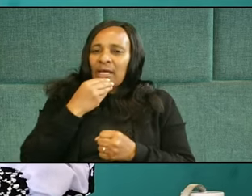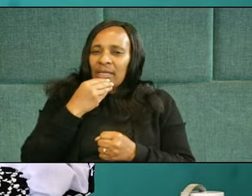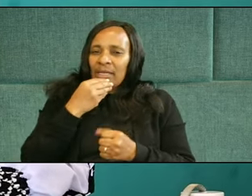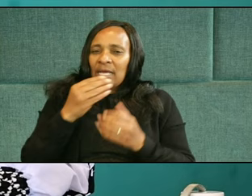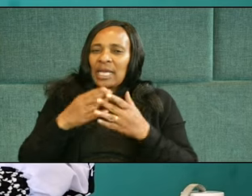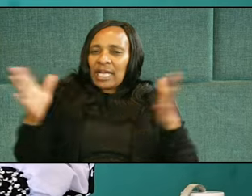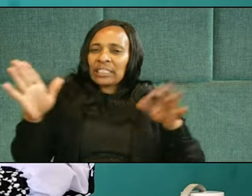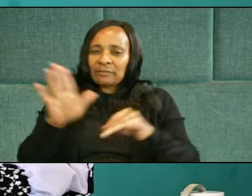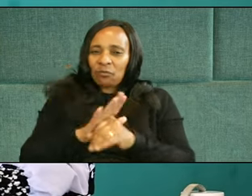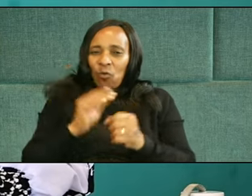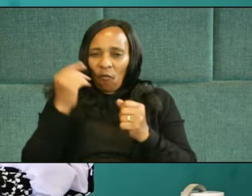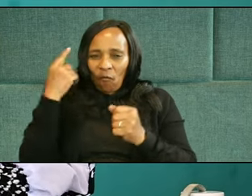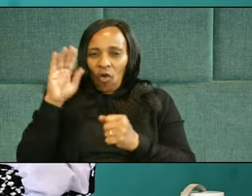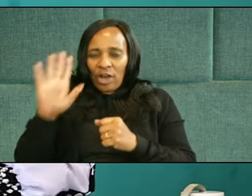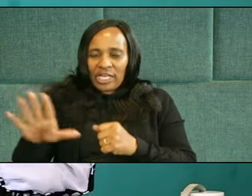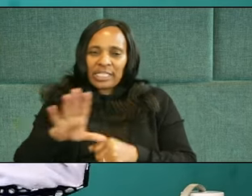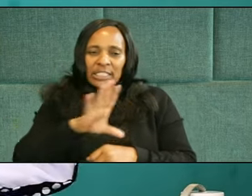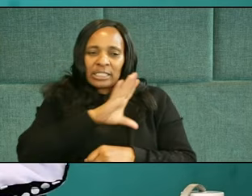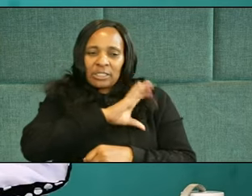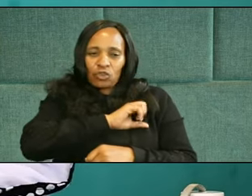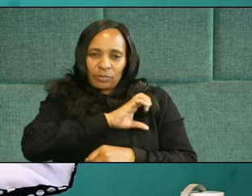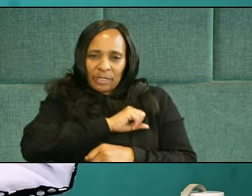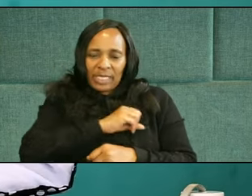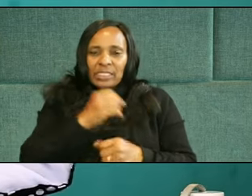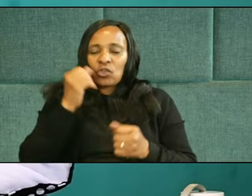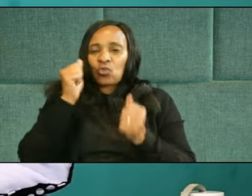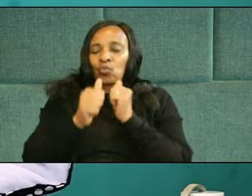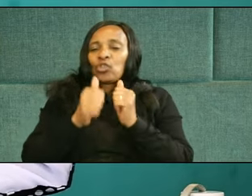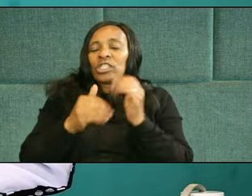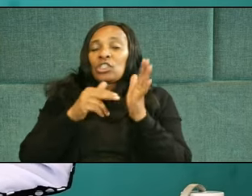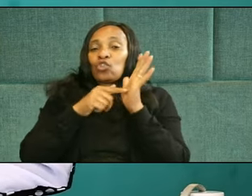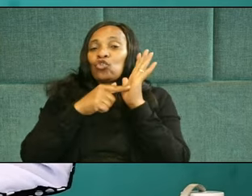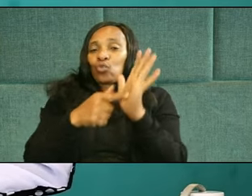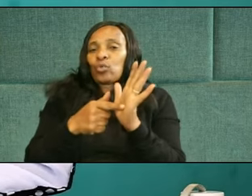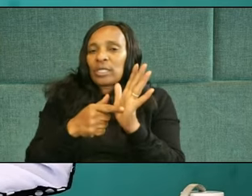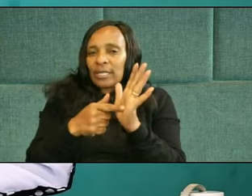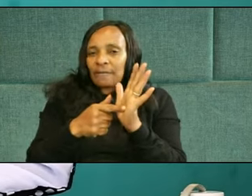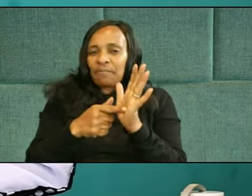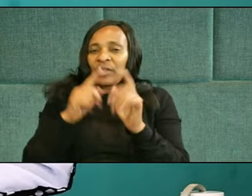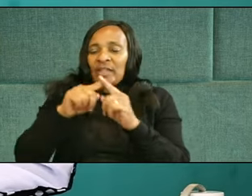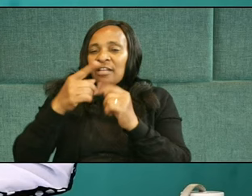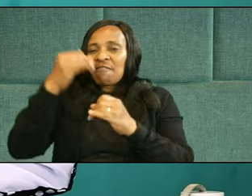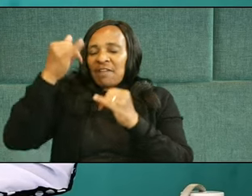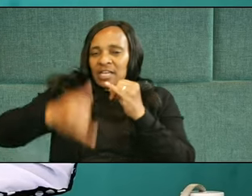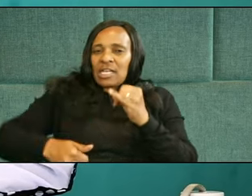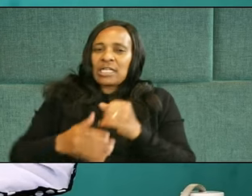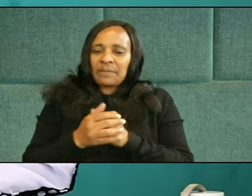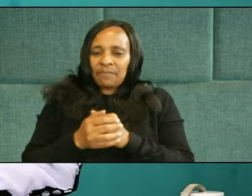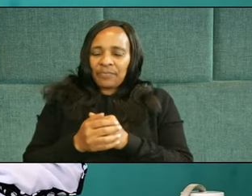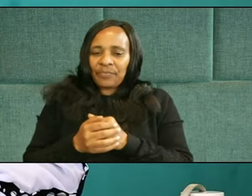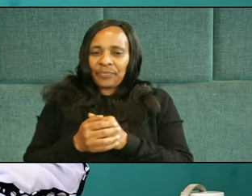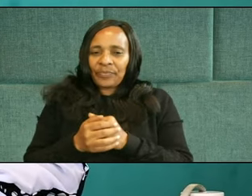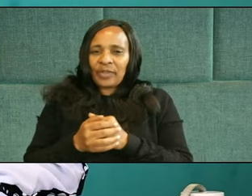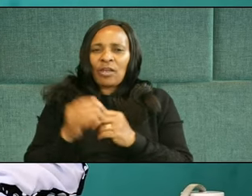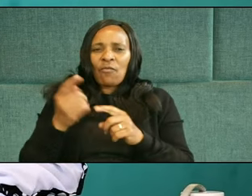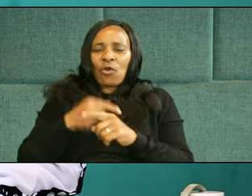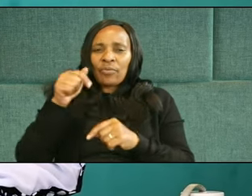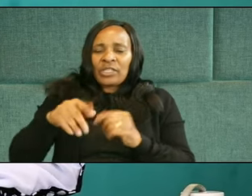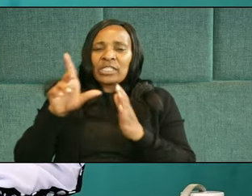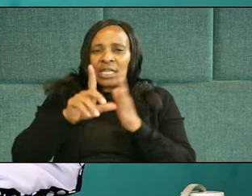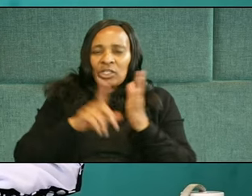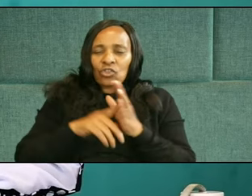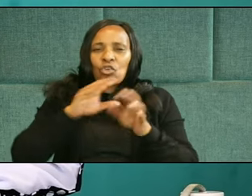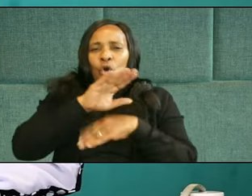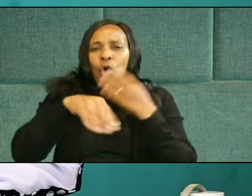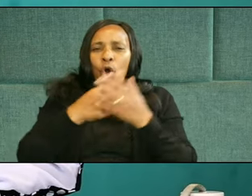the hospitality that his host had shown him. Mm-hmm. Yeah, and finally, from this lesson, we can